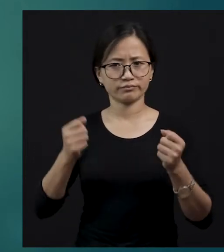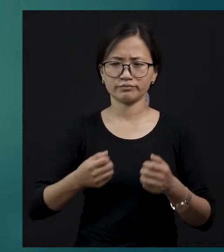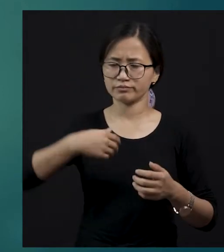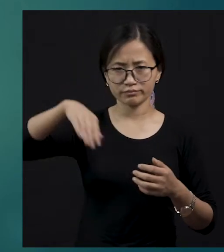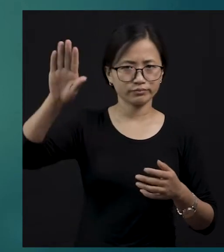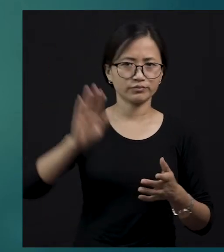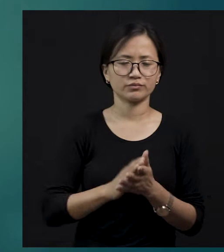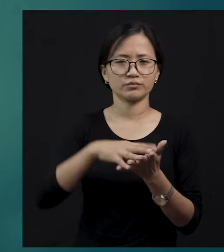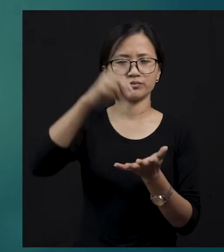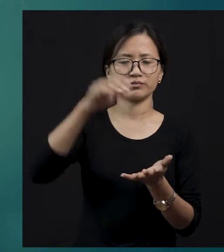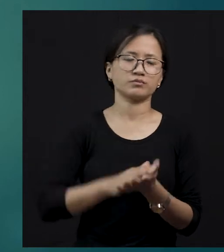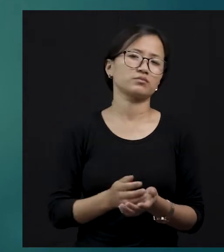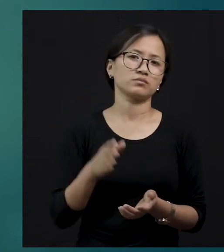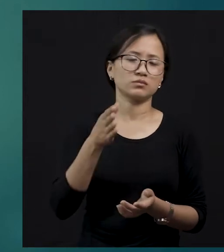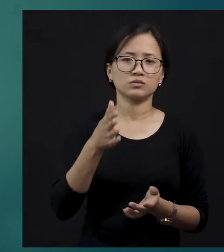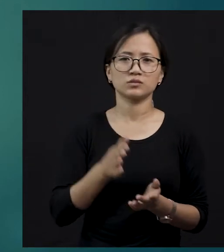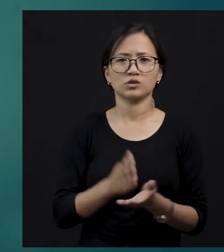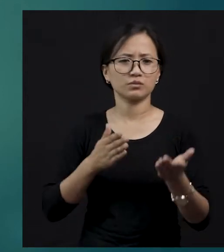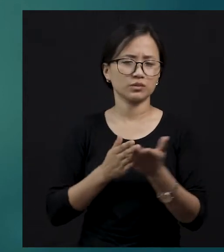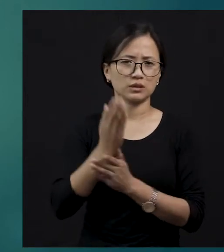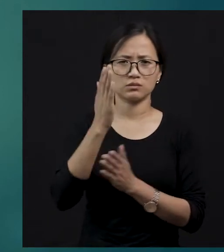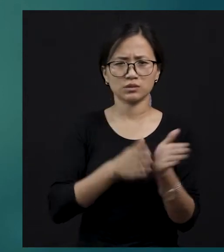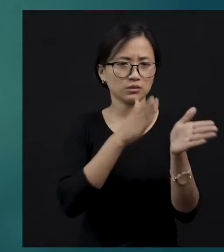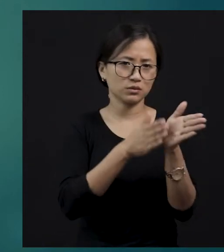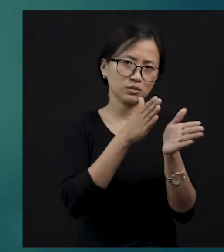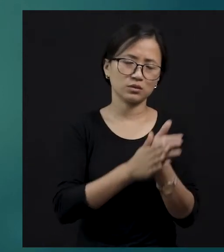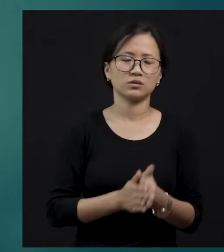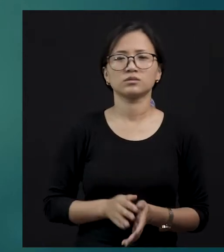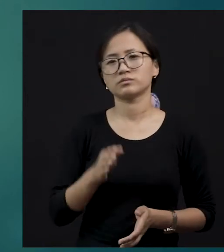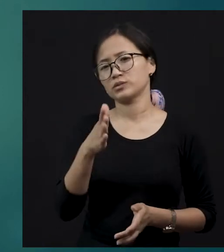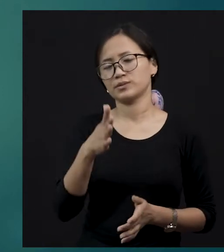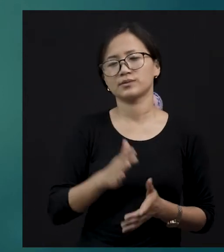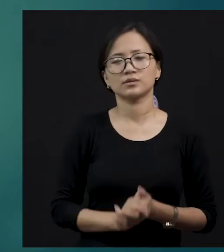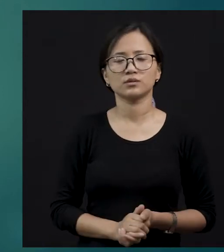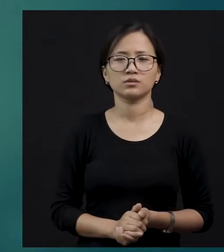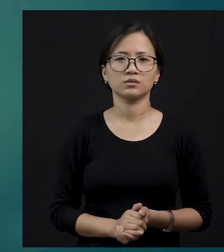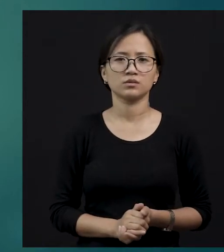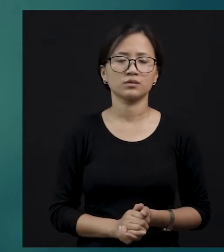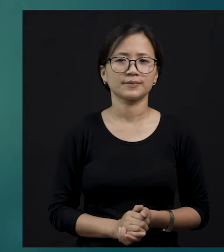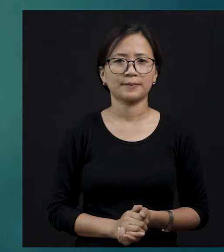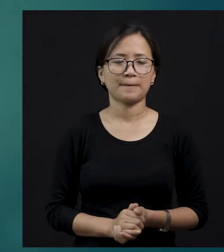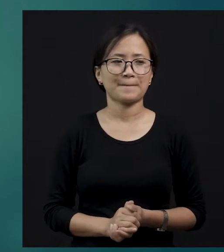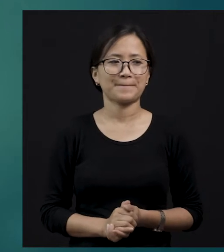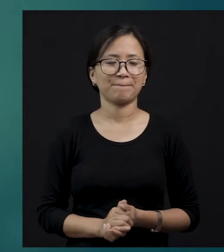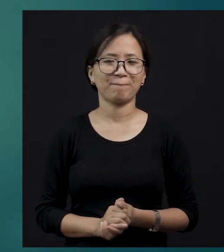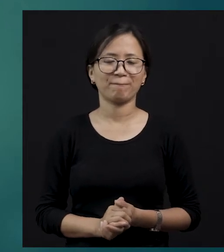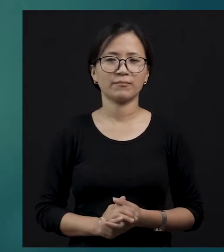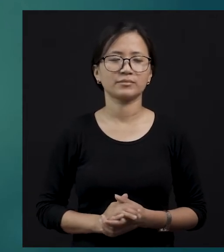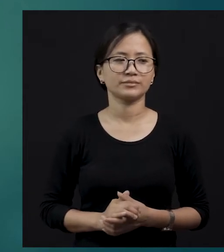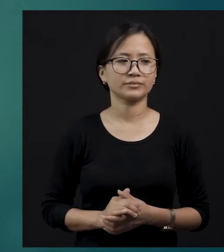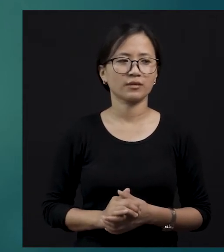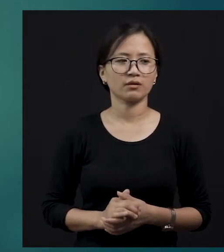no train service that is passing through the desert, so people travel in the desert through the camel,